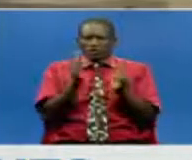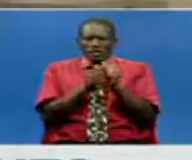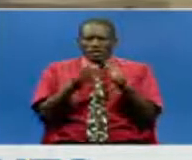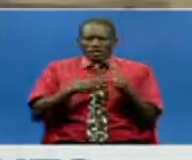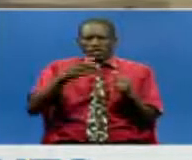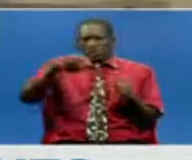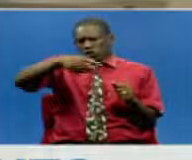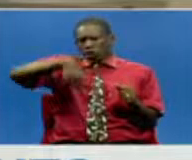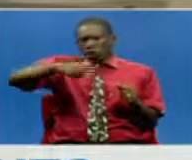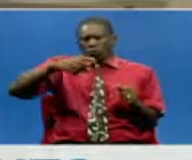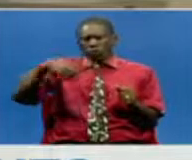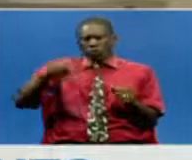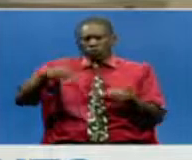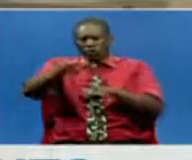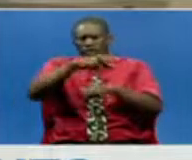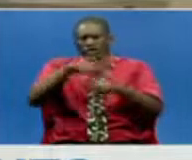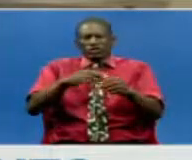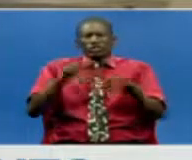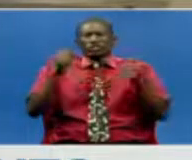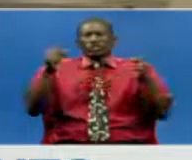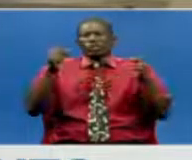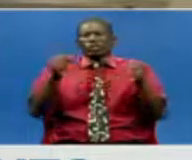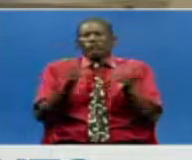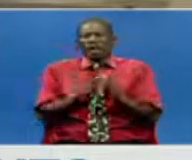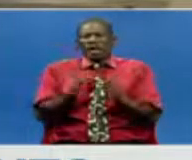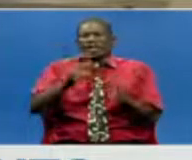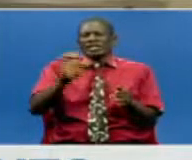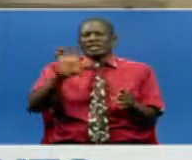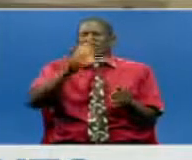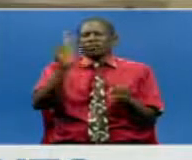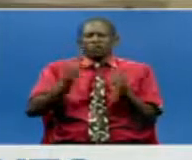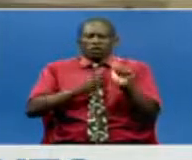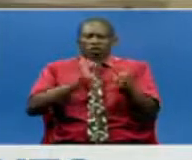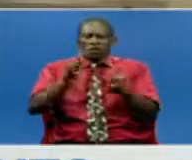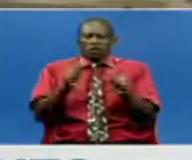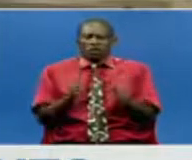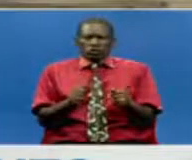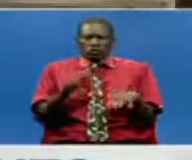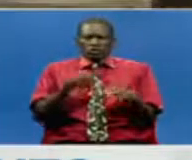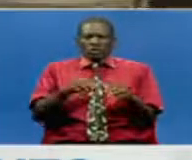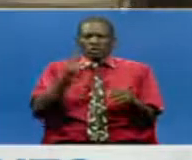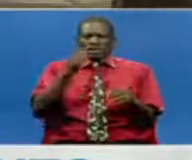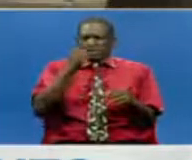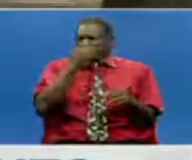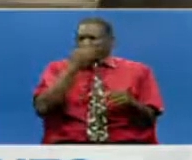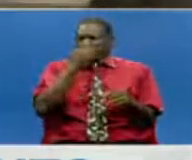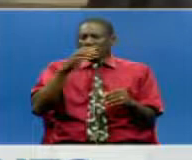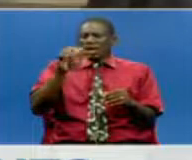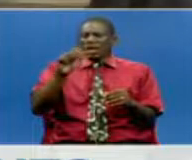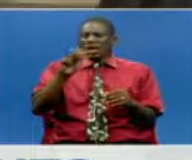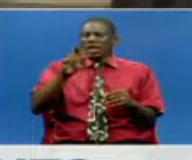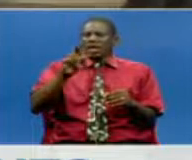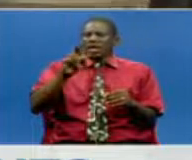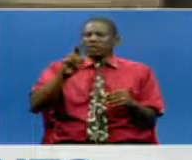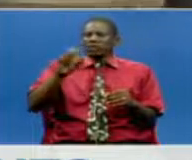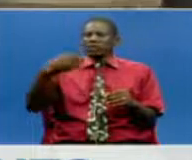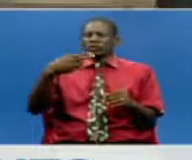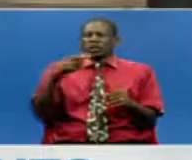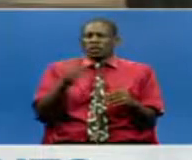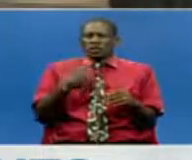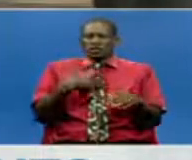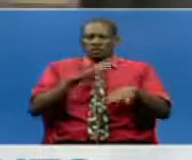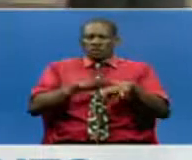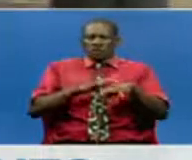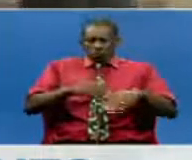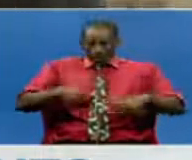the nationals and the East African Games in Arusha. And I had very good and